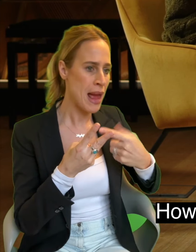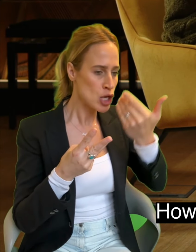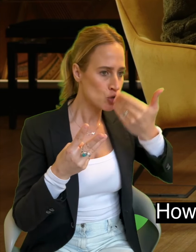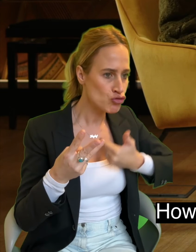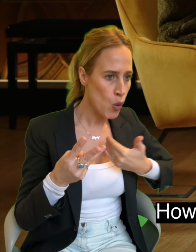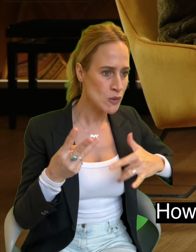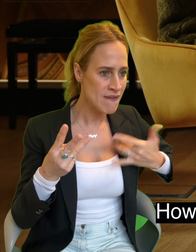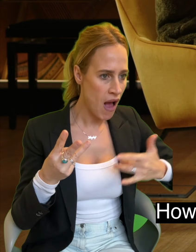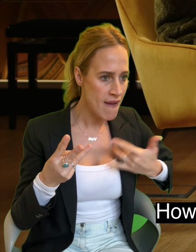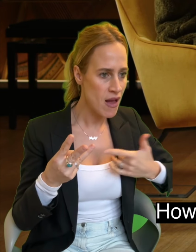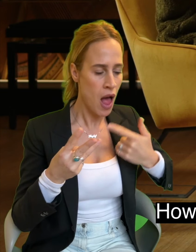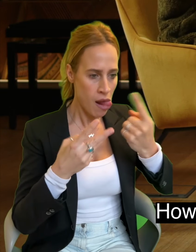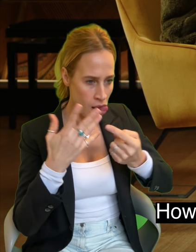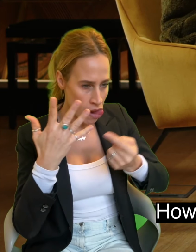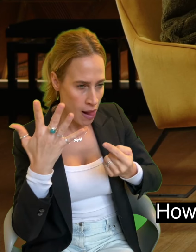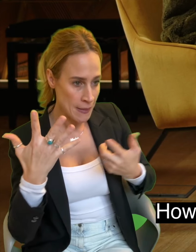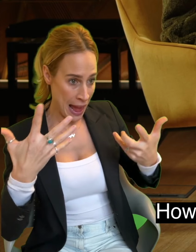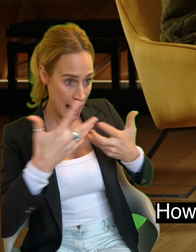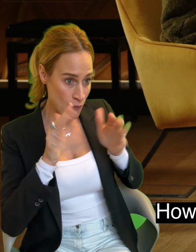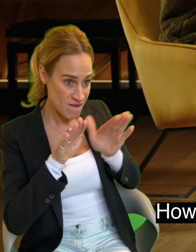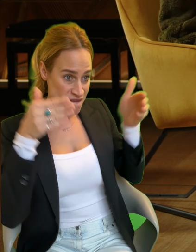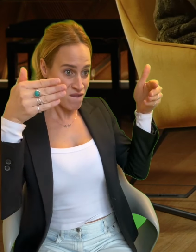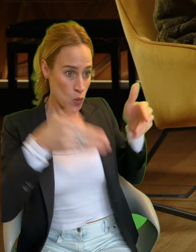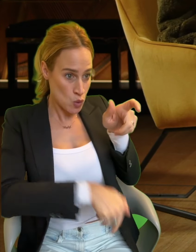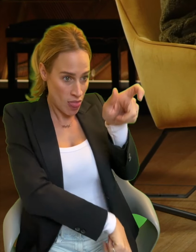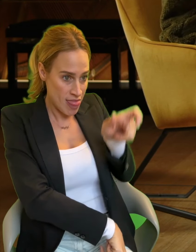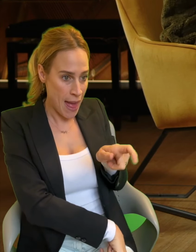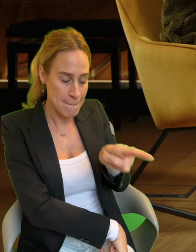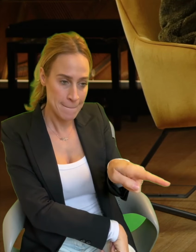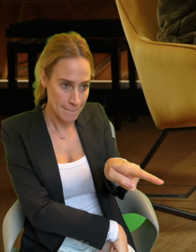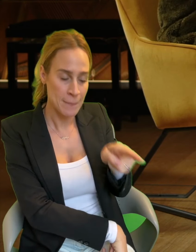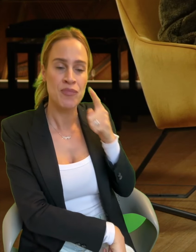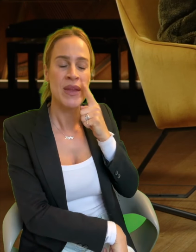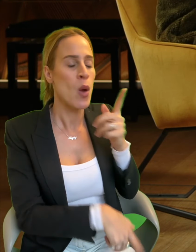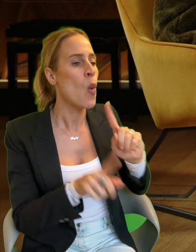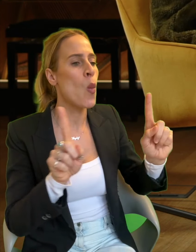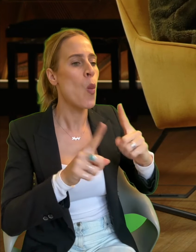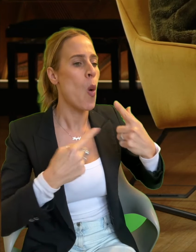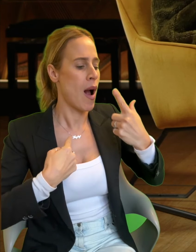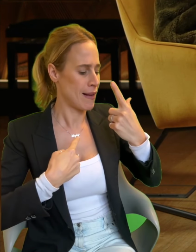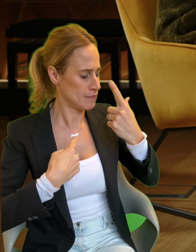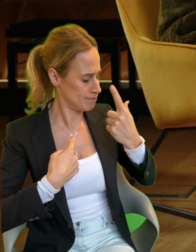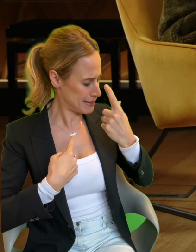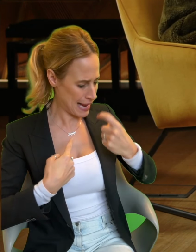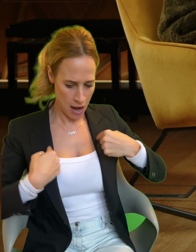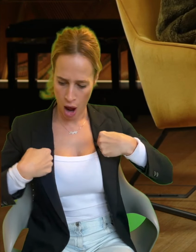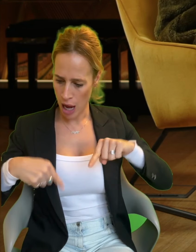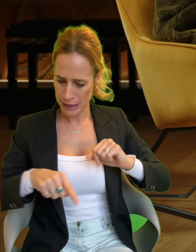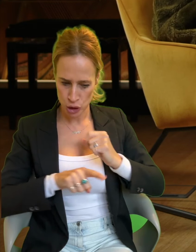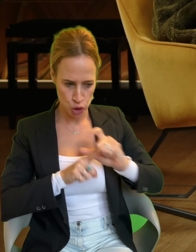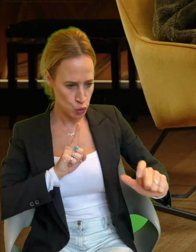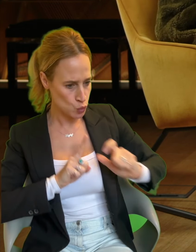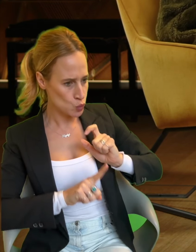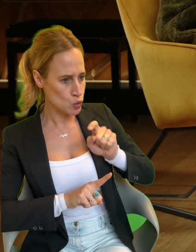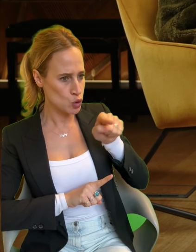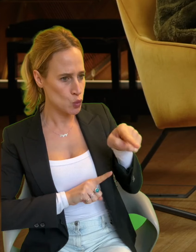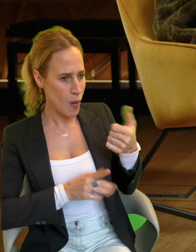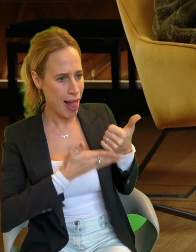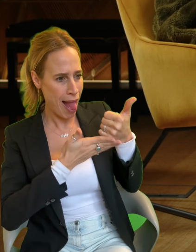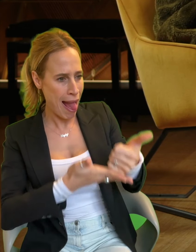How can I make their experience the most magical thing today? What can I do today to make that person with terminal